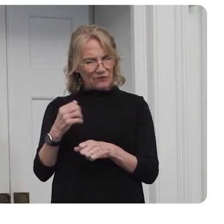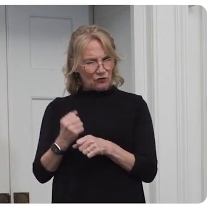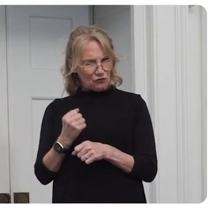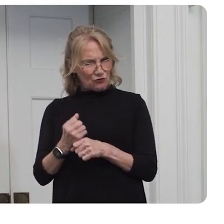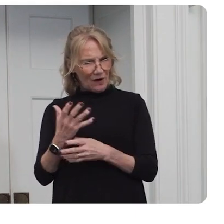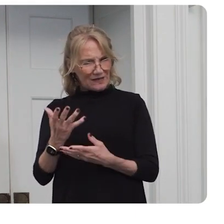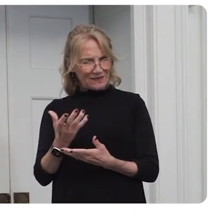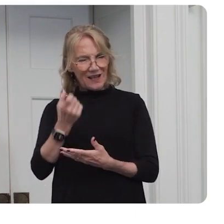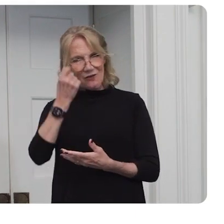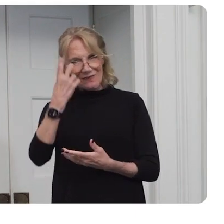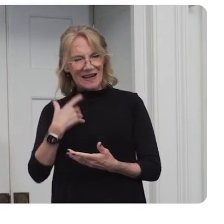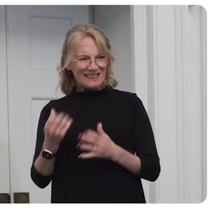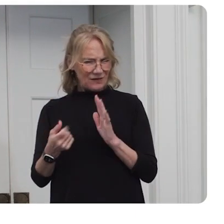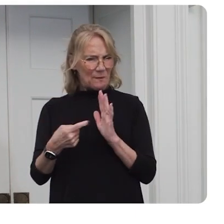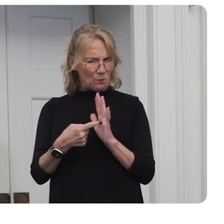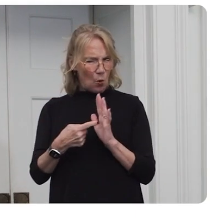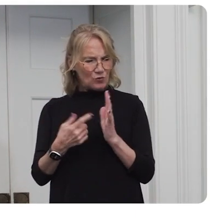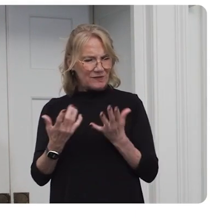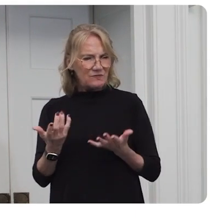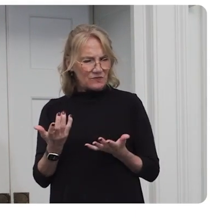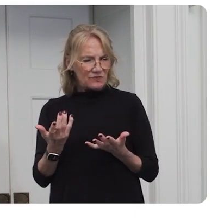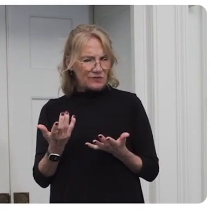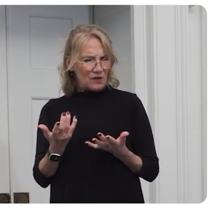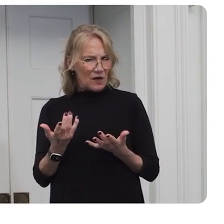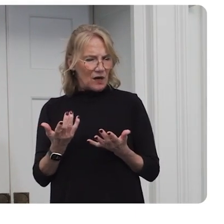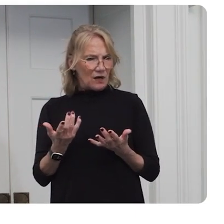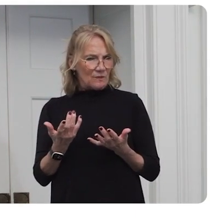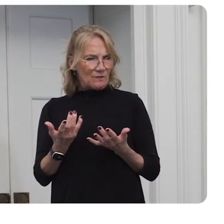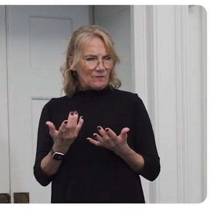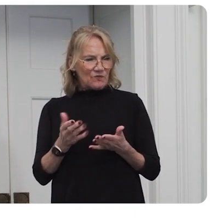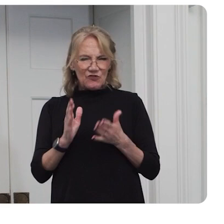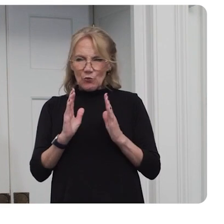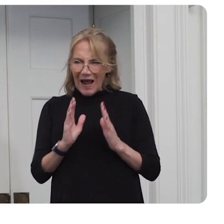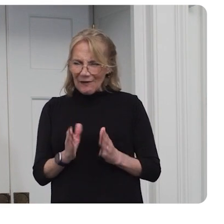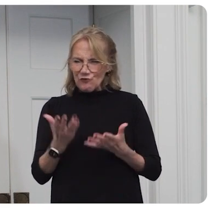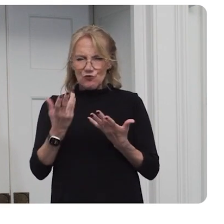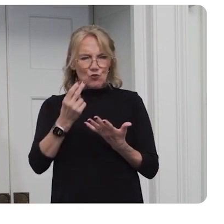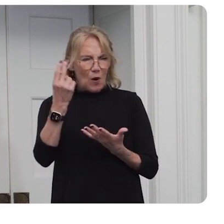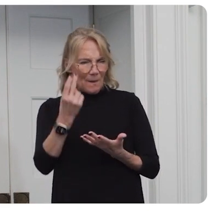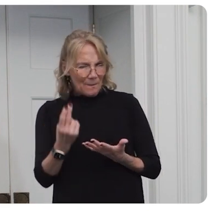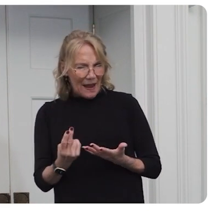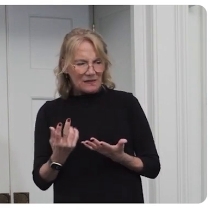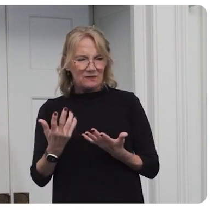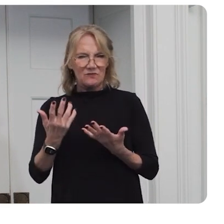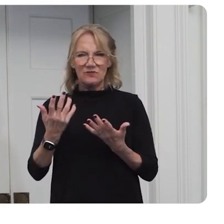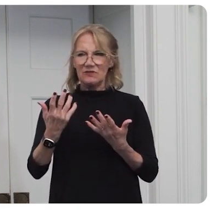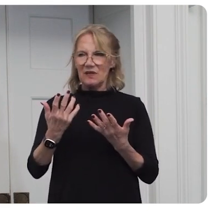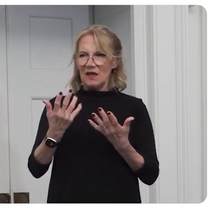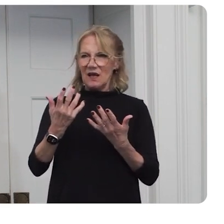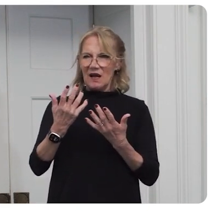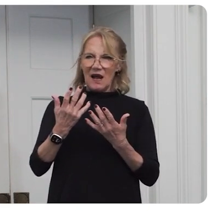of realize that how important that is, actually, that we don't have to sort of paint our kind